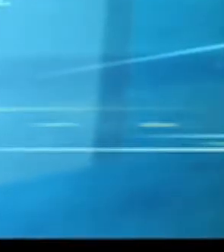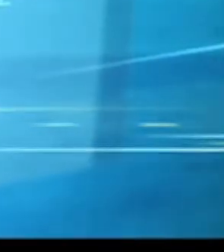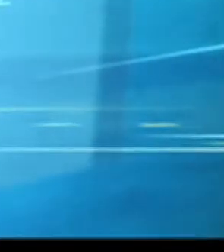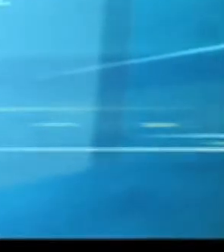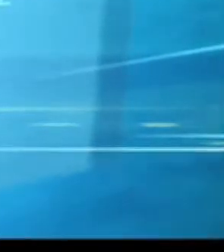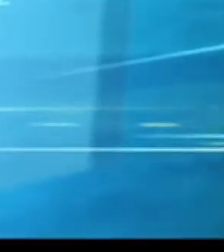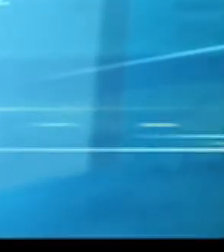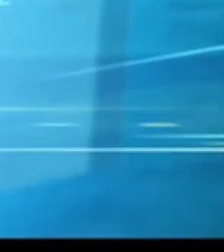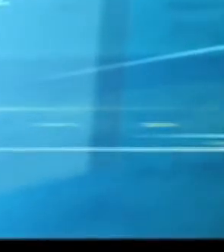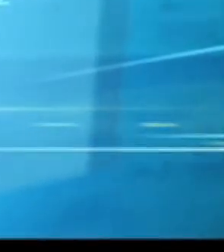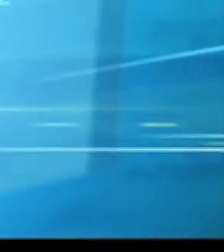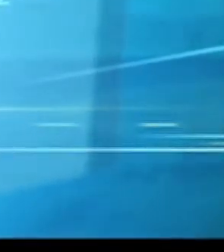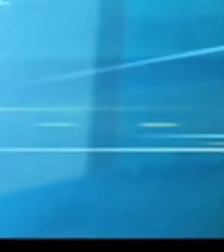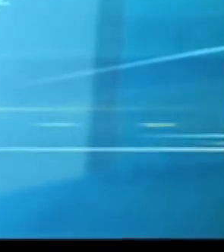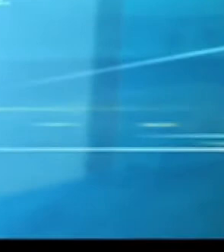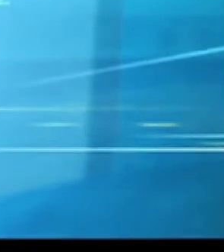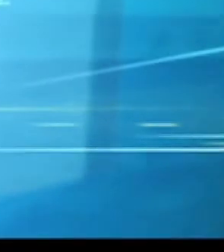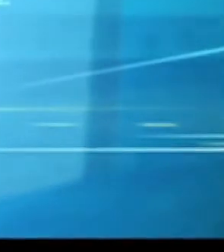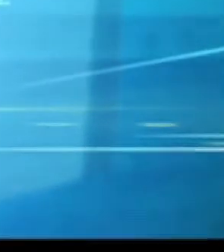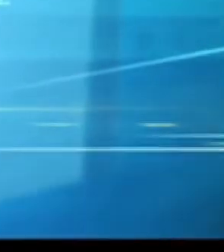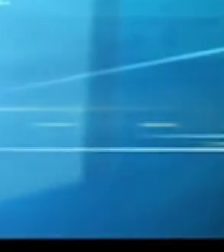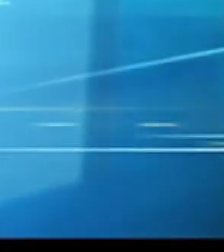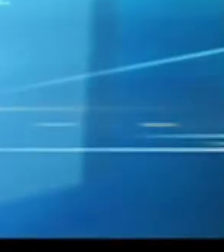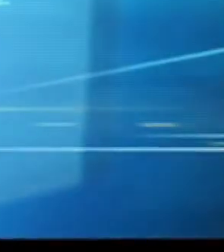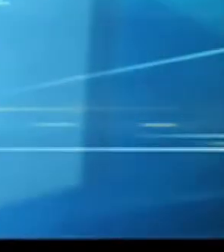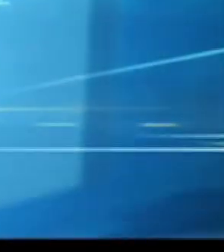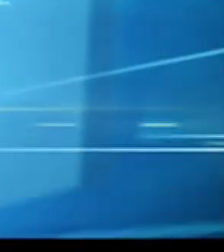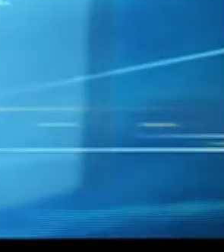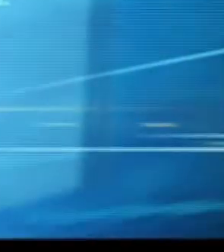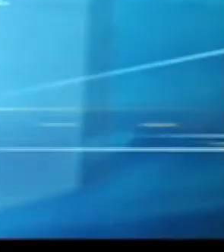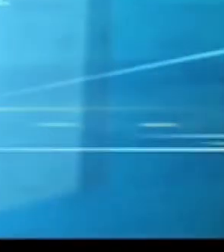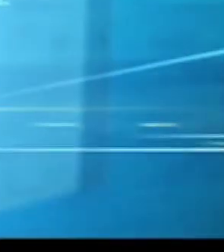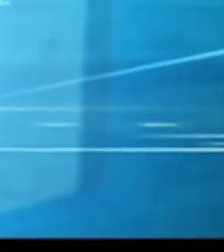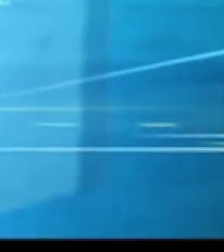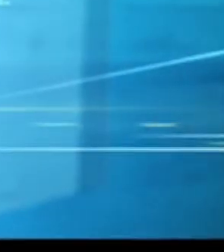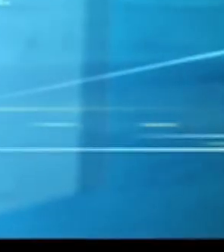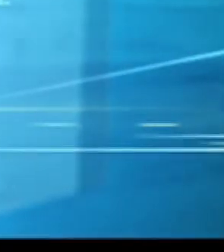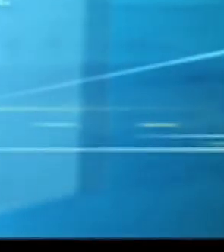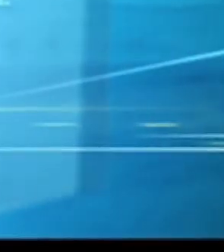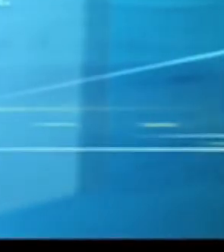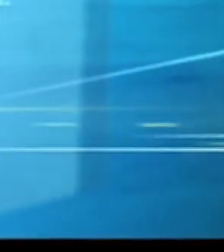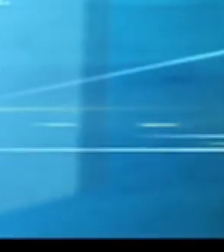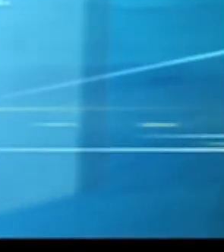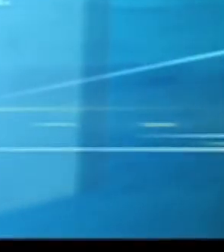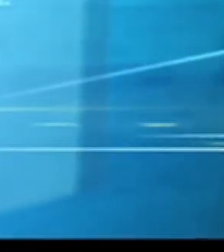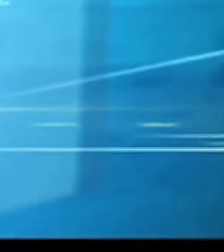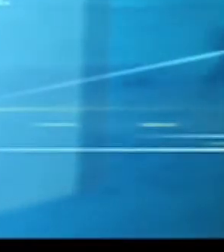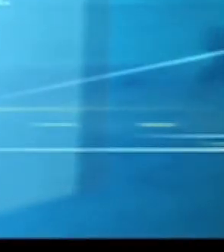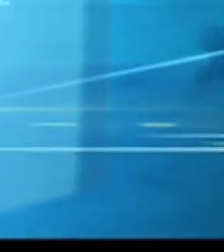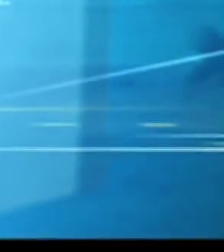This portion of the news is brought to you by Shell HELIX Ultra. Performance you can see.